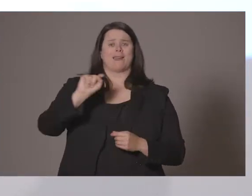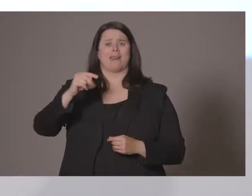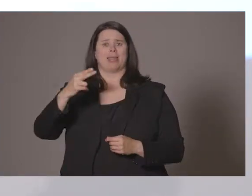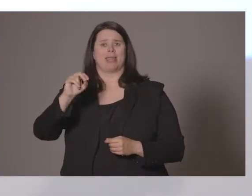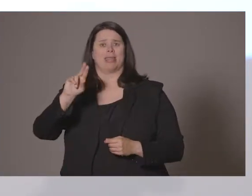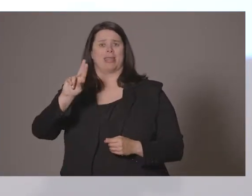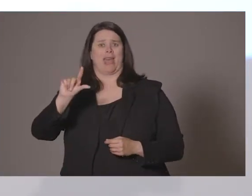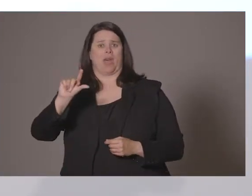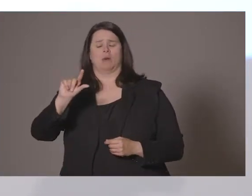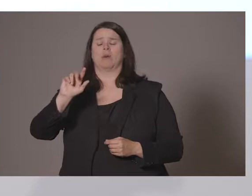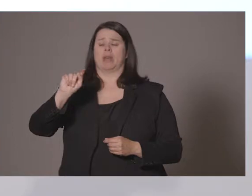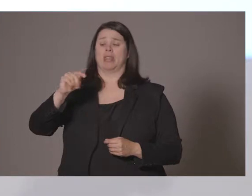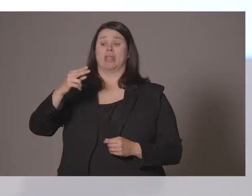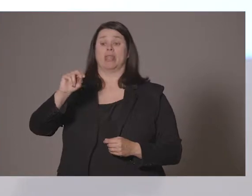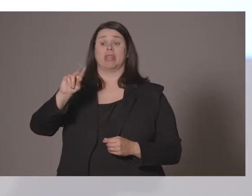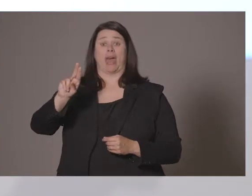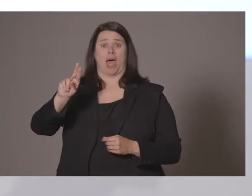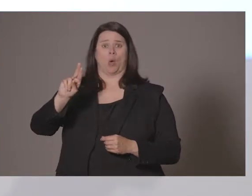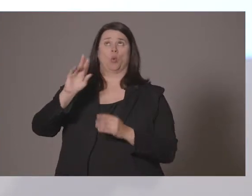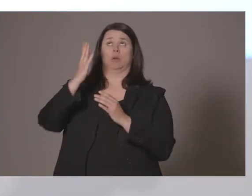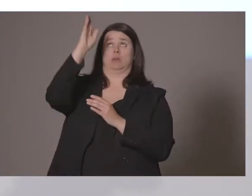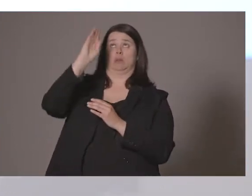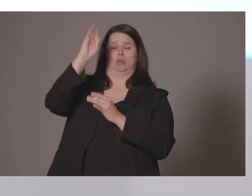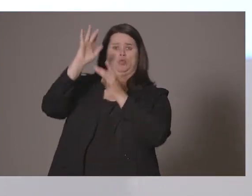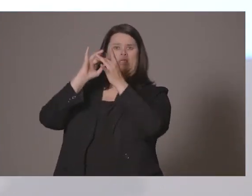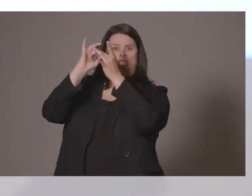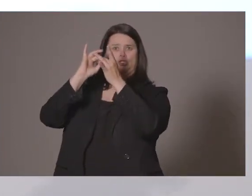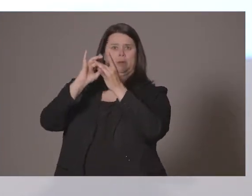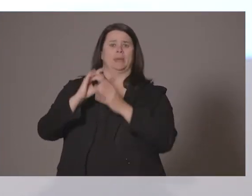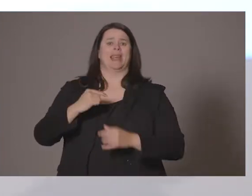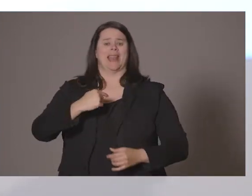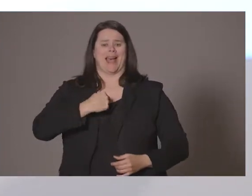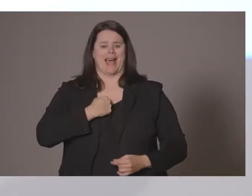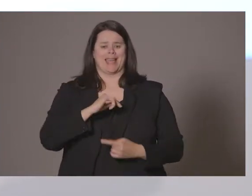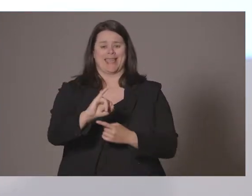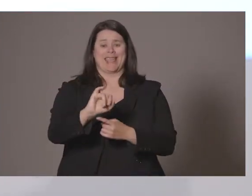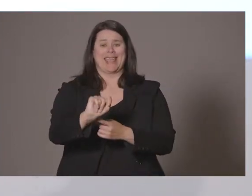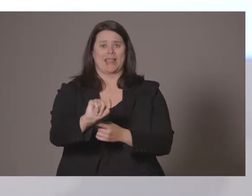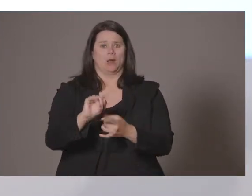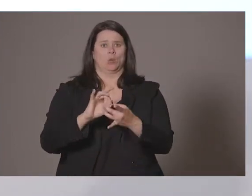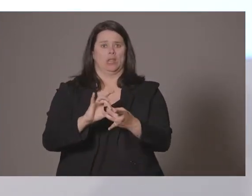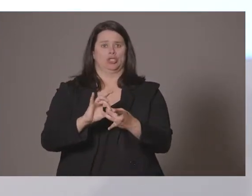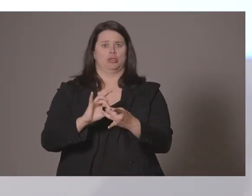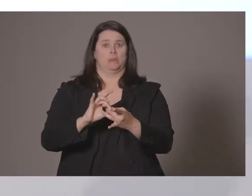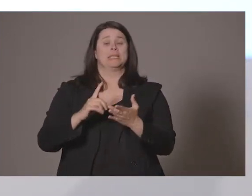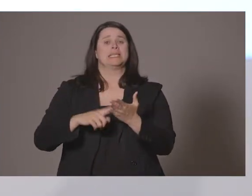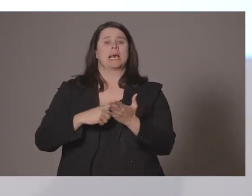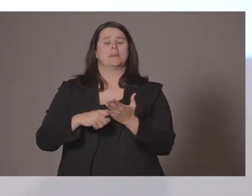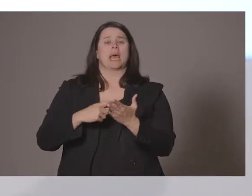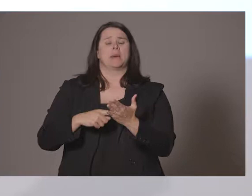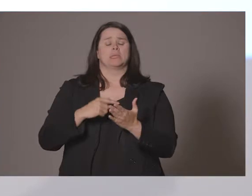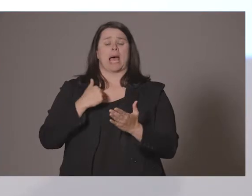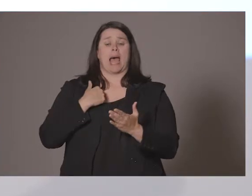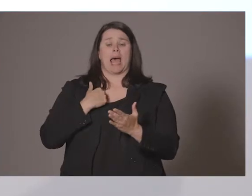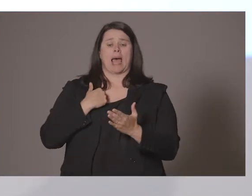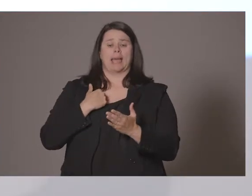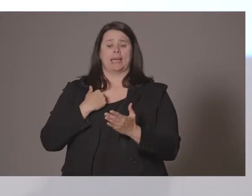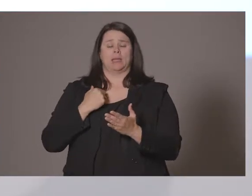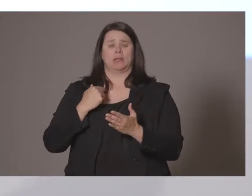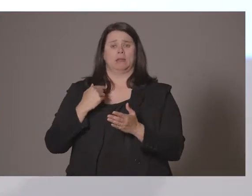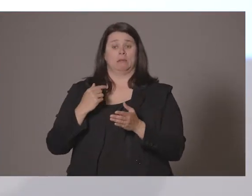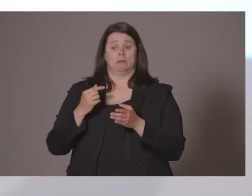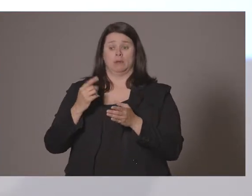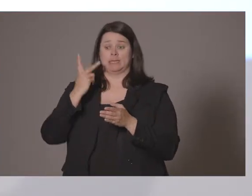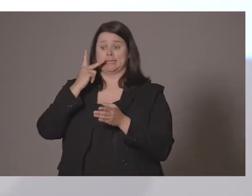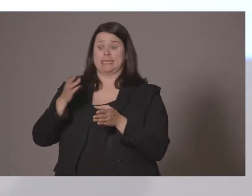relationship, meaning that we can kind of toggle back and forth between like really seeing the humanity or the value or